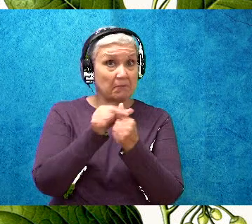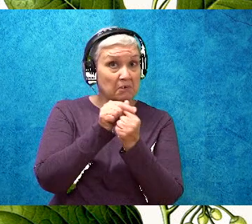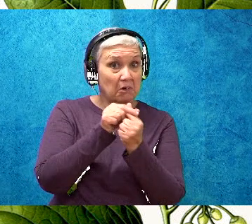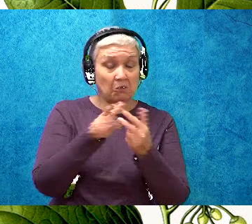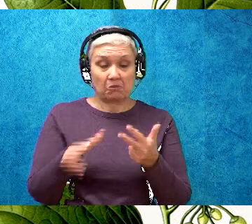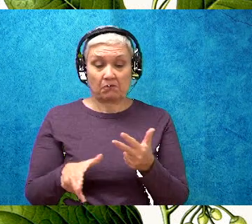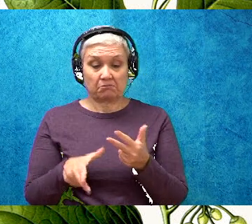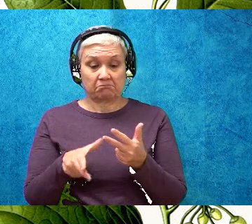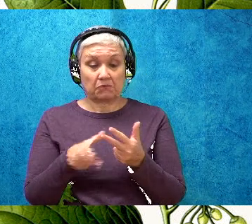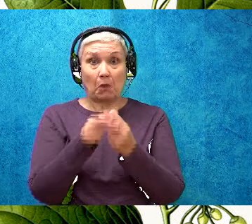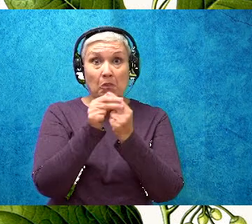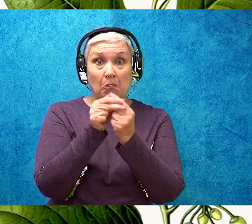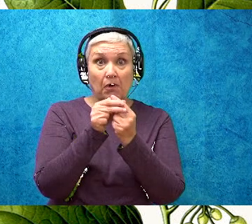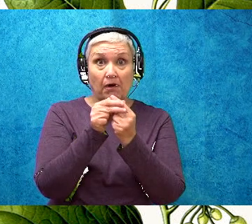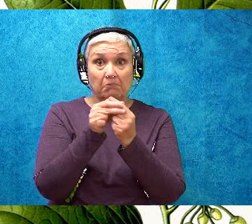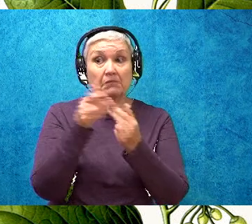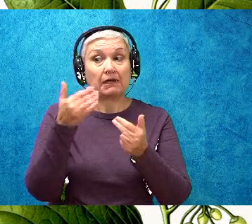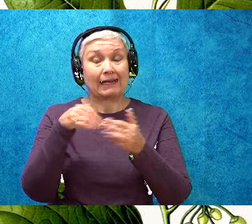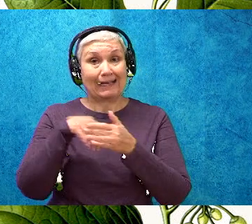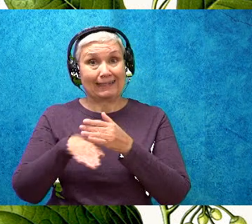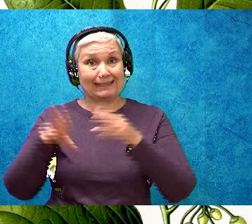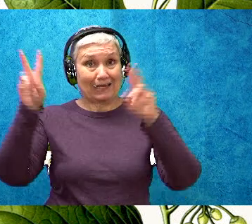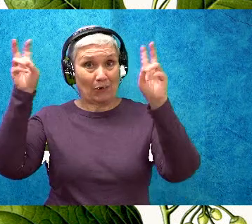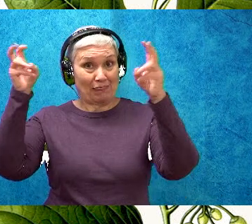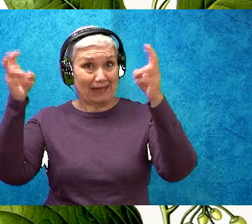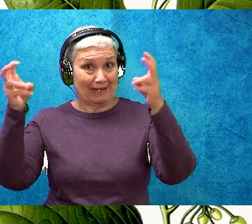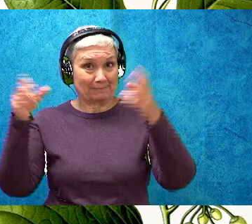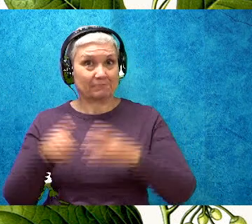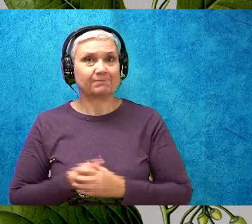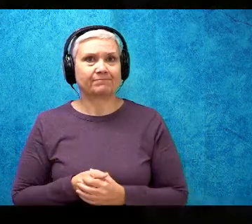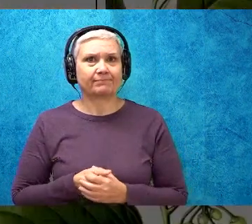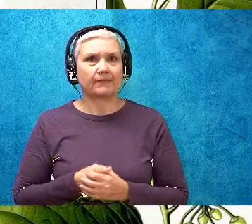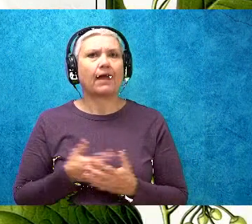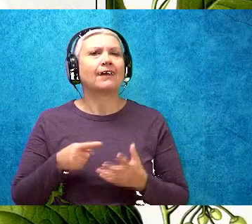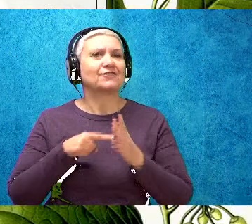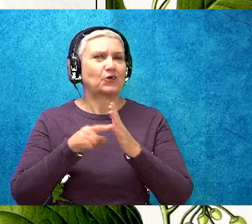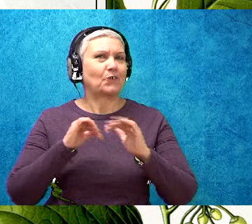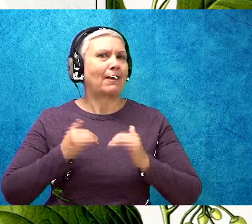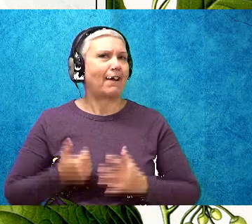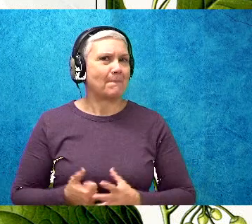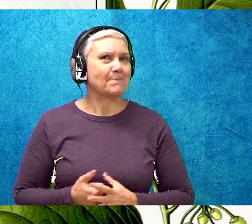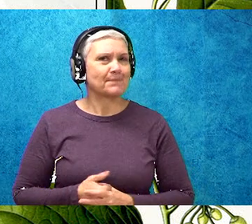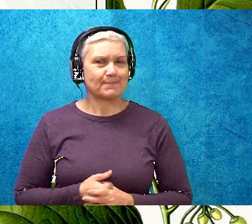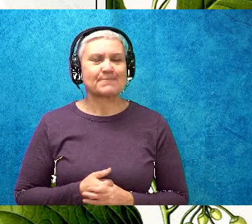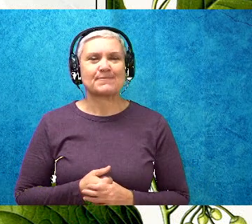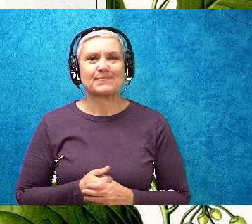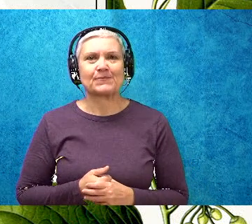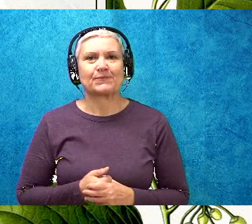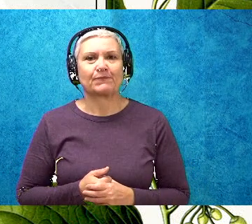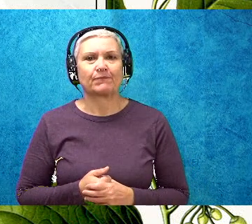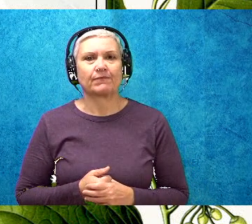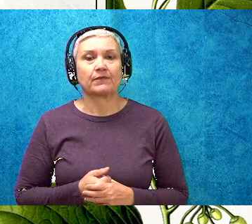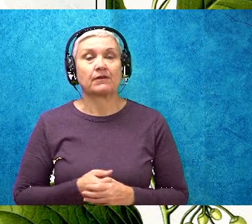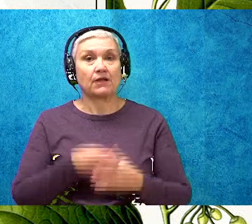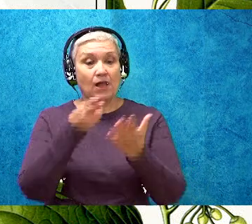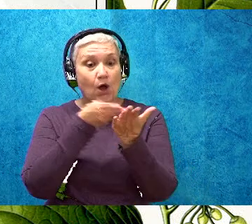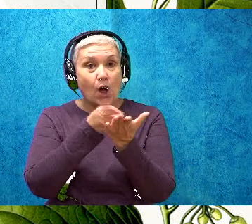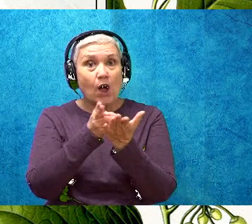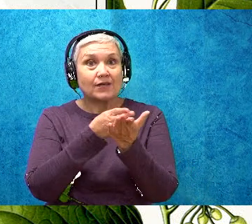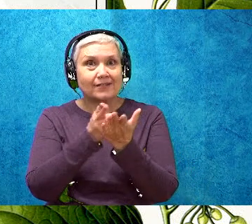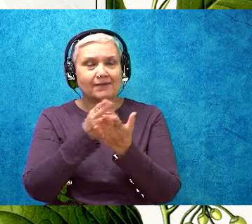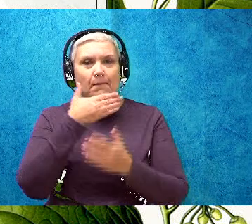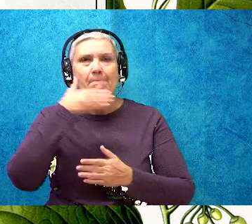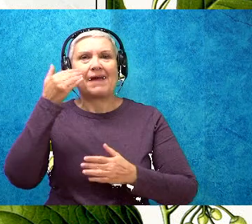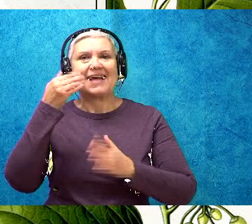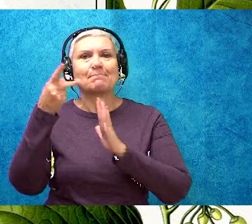particular theme this time. Let me show you one way we can do it. All right. Honesty is the best